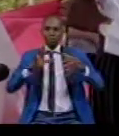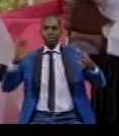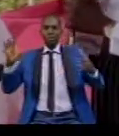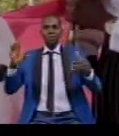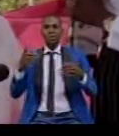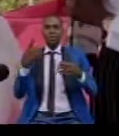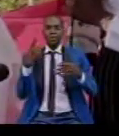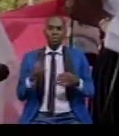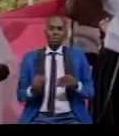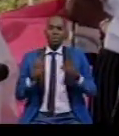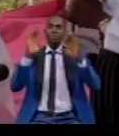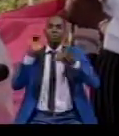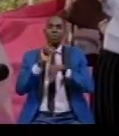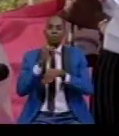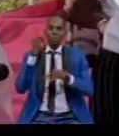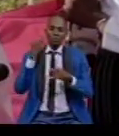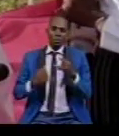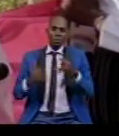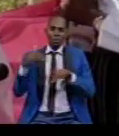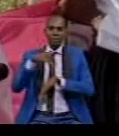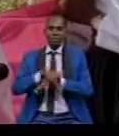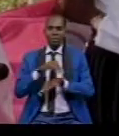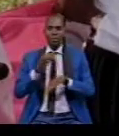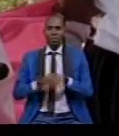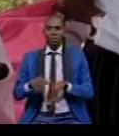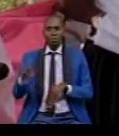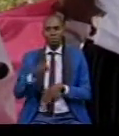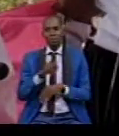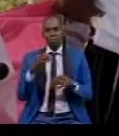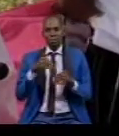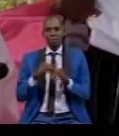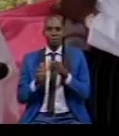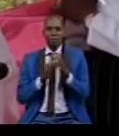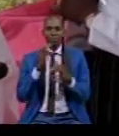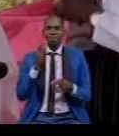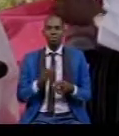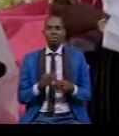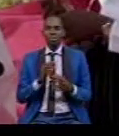tonight. Amen. Able to amen. Say. Amen. Amen.